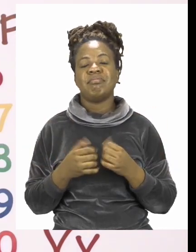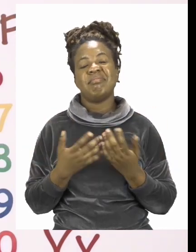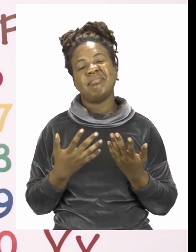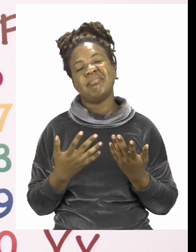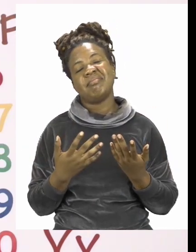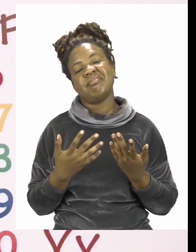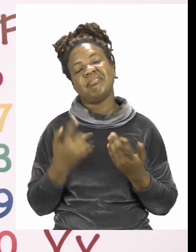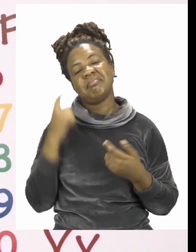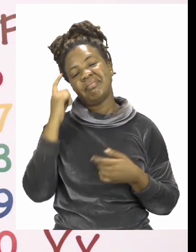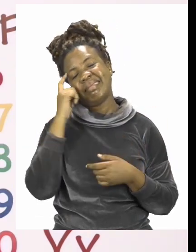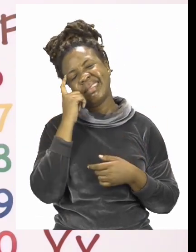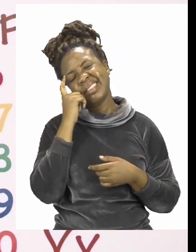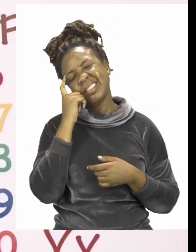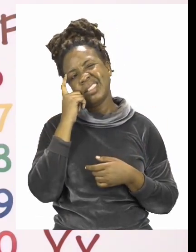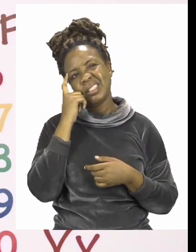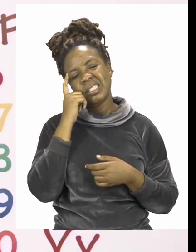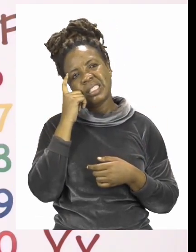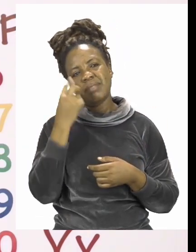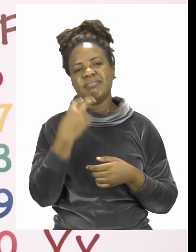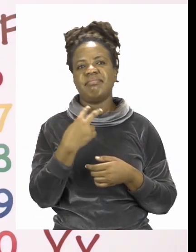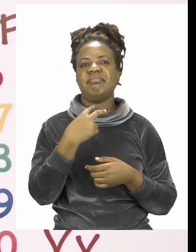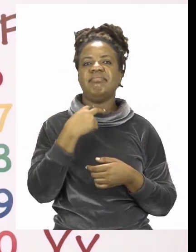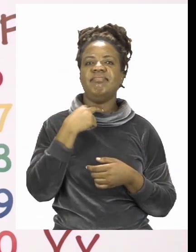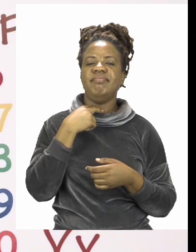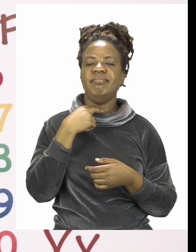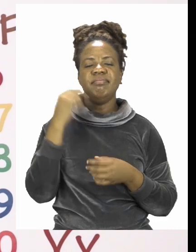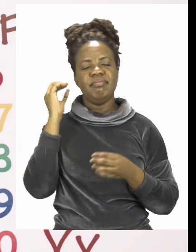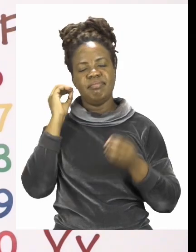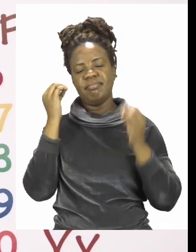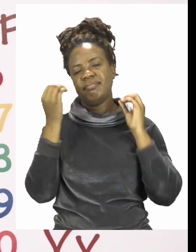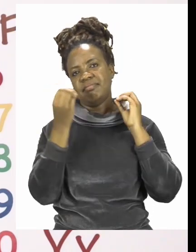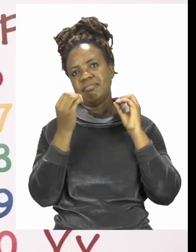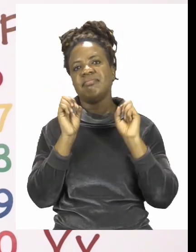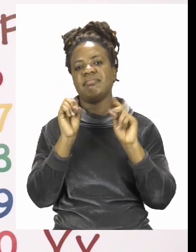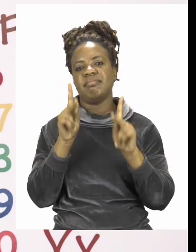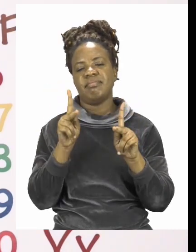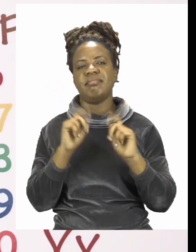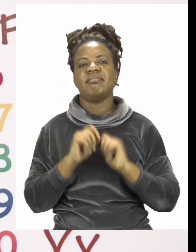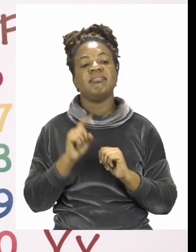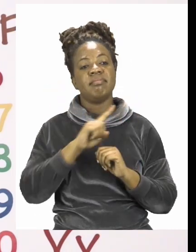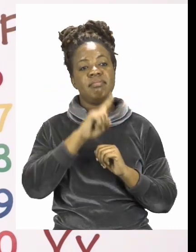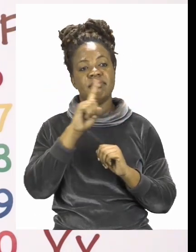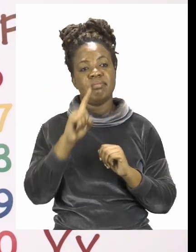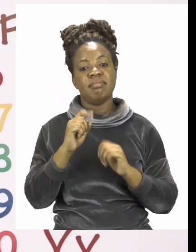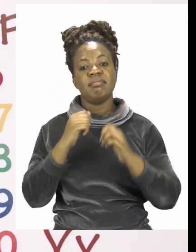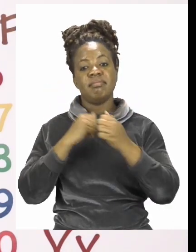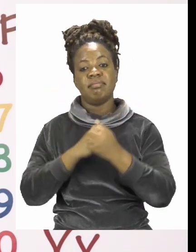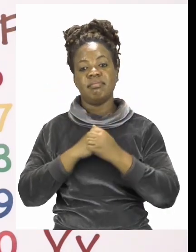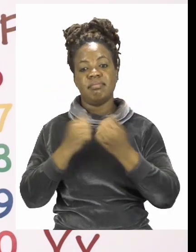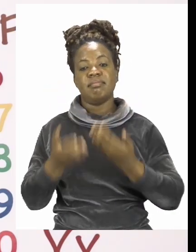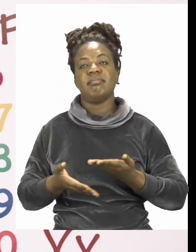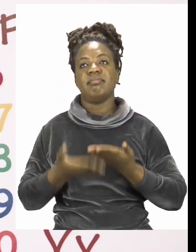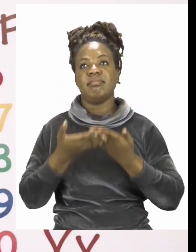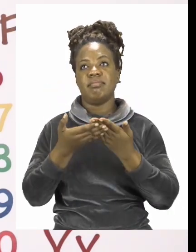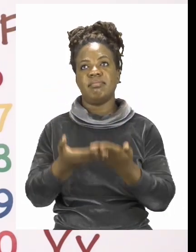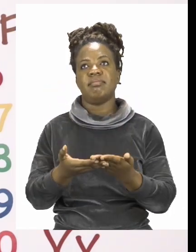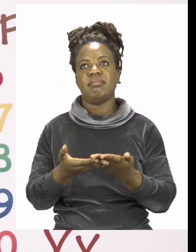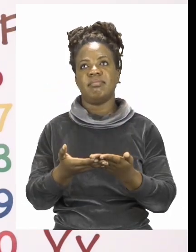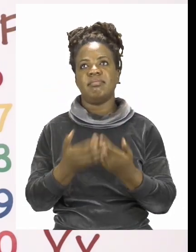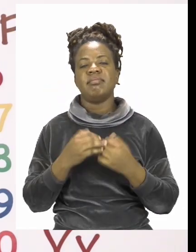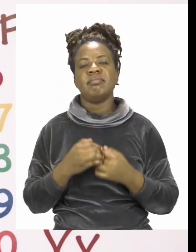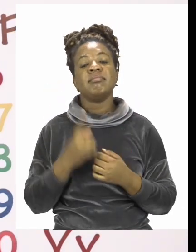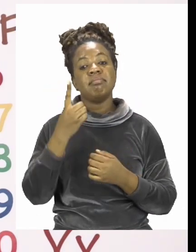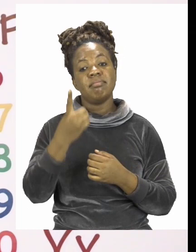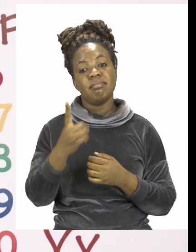to do or you are confused, that's okay. You can always ask an adult for help. Just make sure that